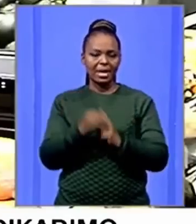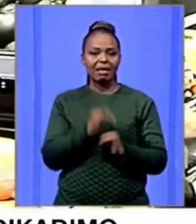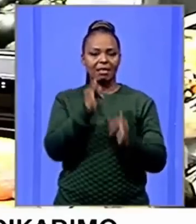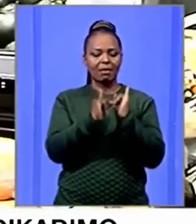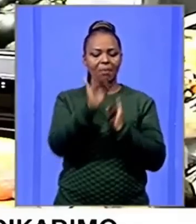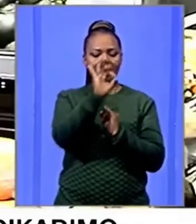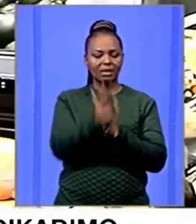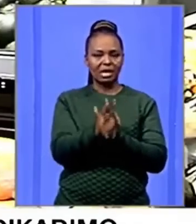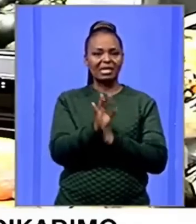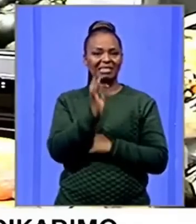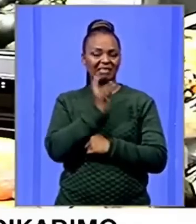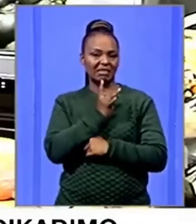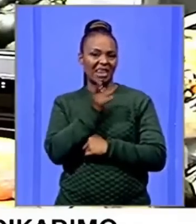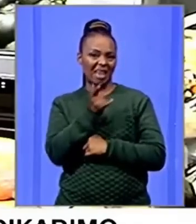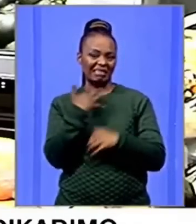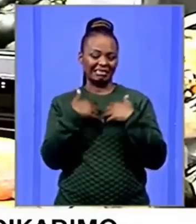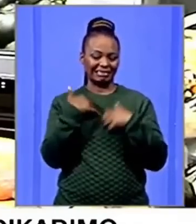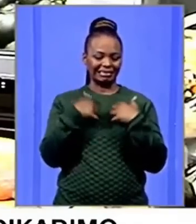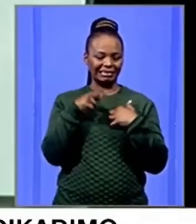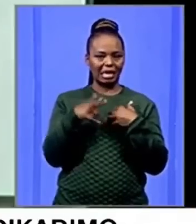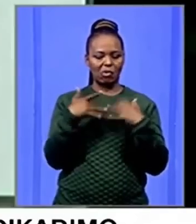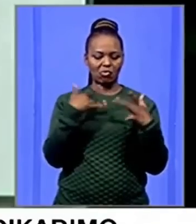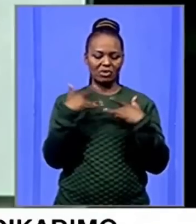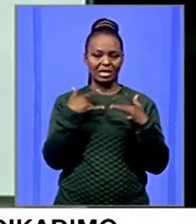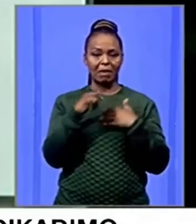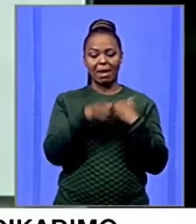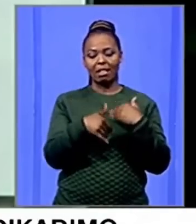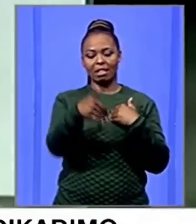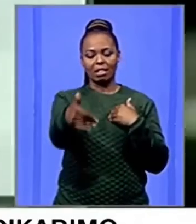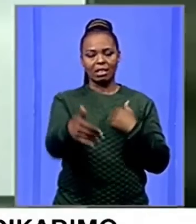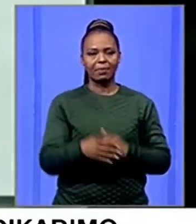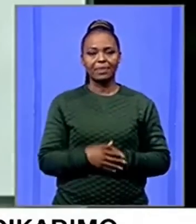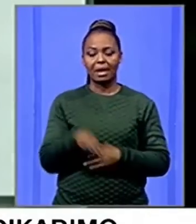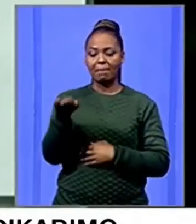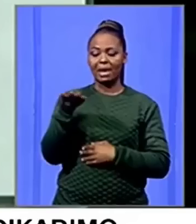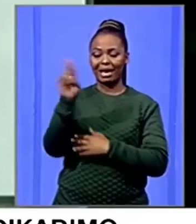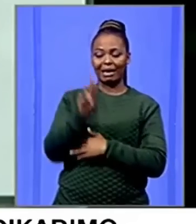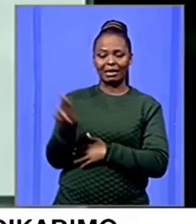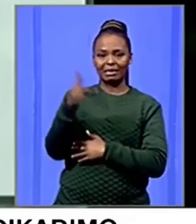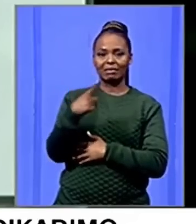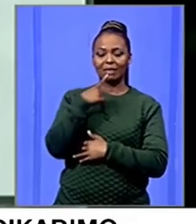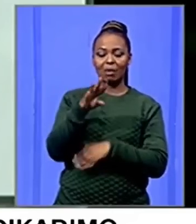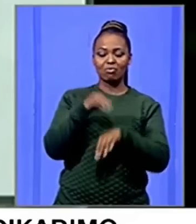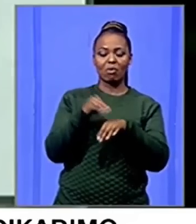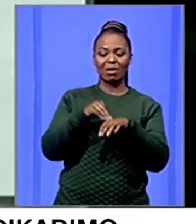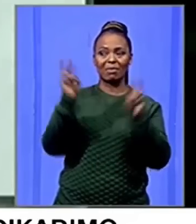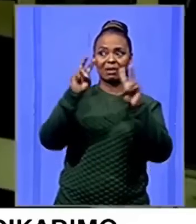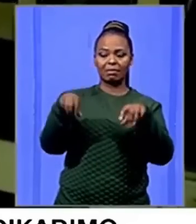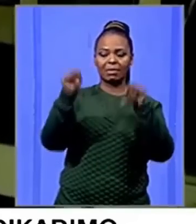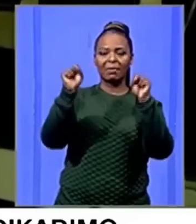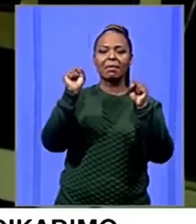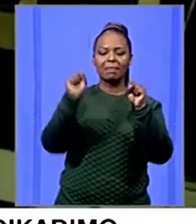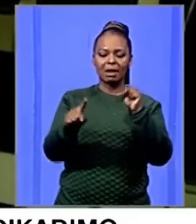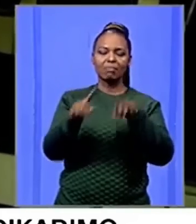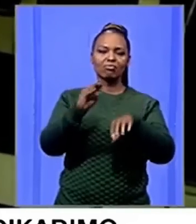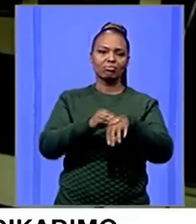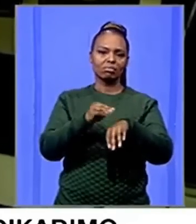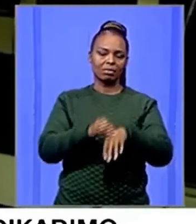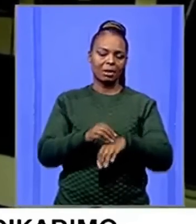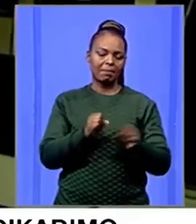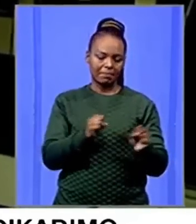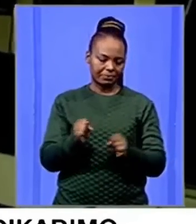na le matshosetsi a moa o omileng mo dikgweding tse di tlang. Banka ya reserve ya re mathata a motlakase lona a baka koketsego ya ditlhwatlhwa.